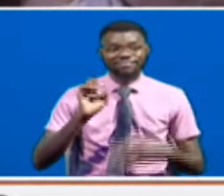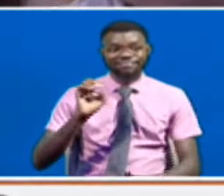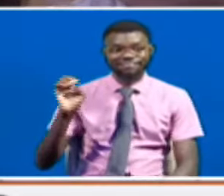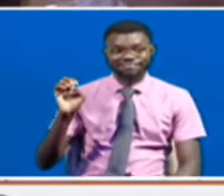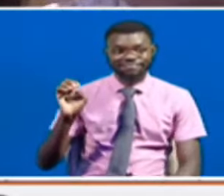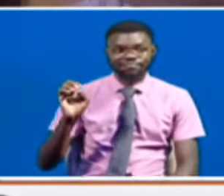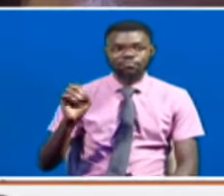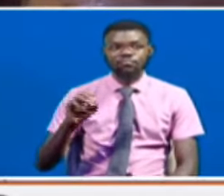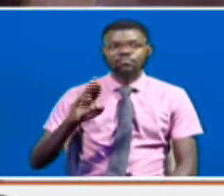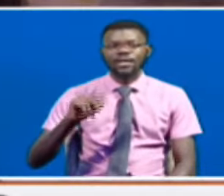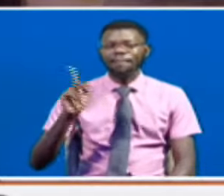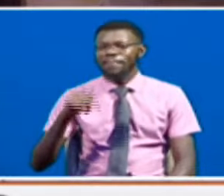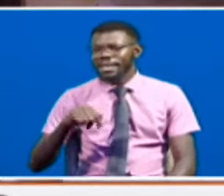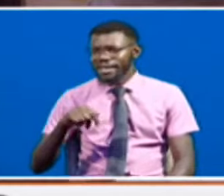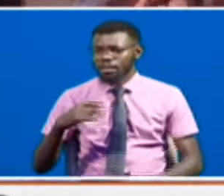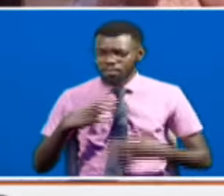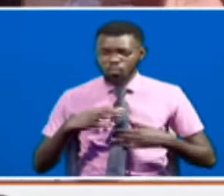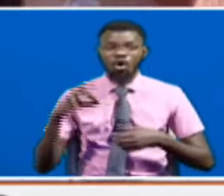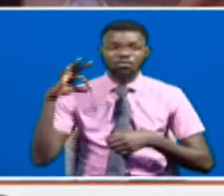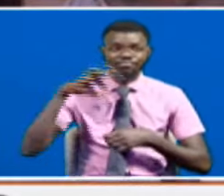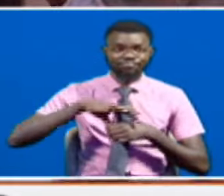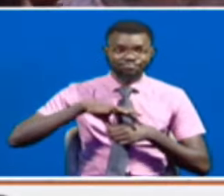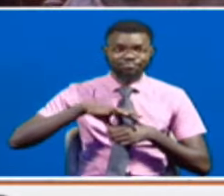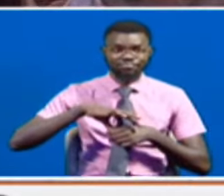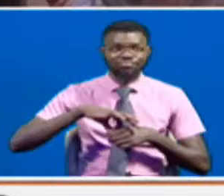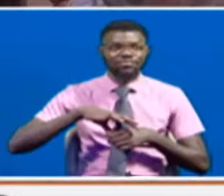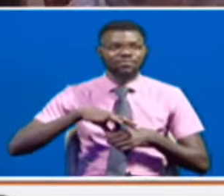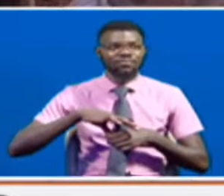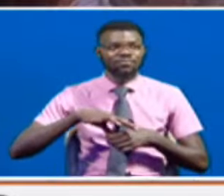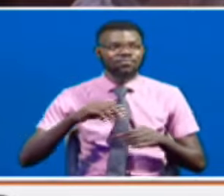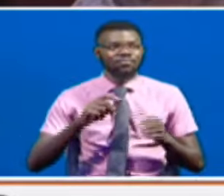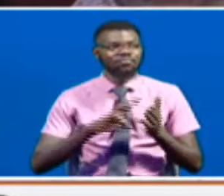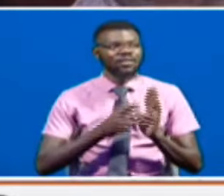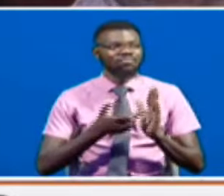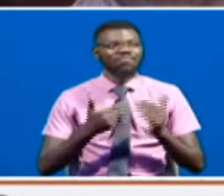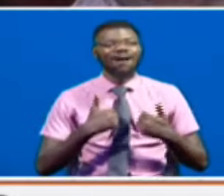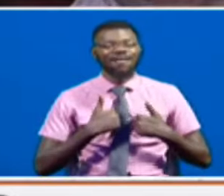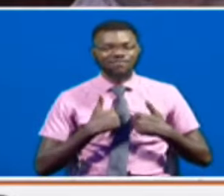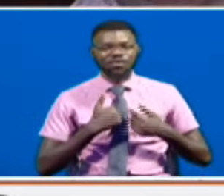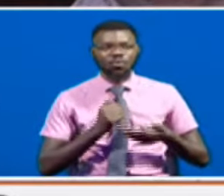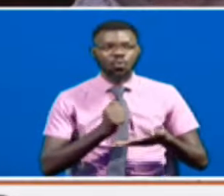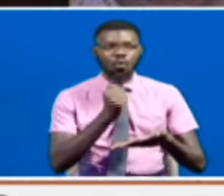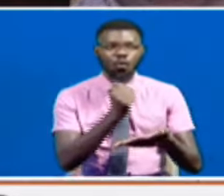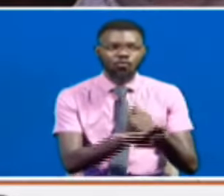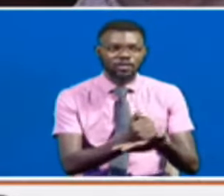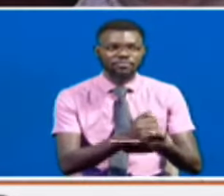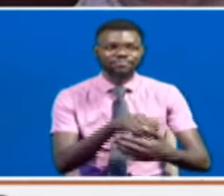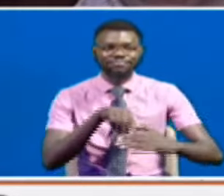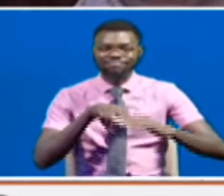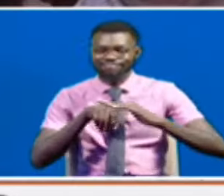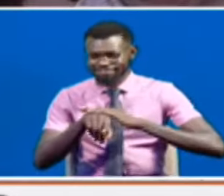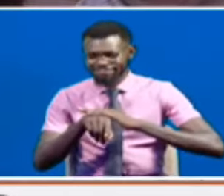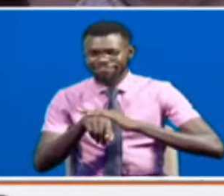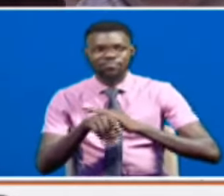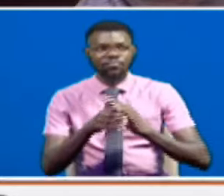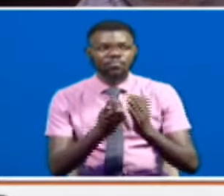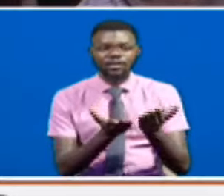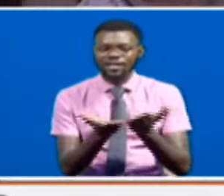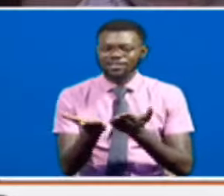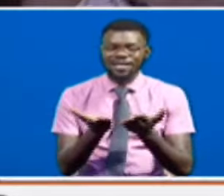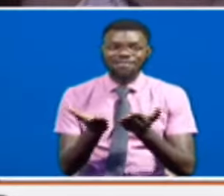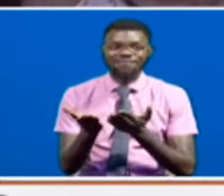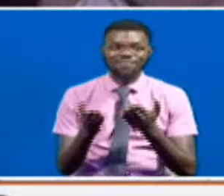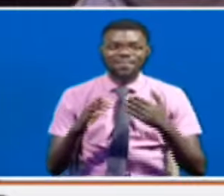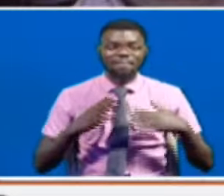who is elected by the people of Wajir East will have a place where they will sit and they will service the people of